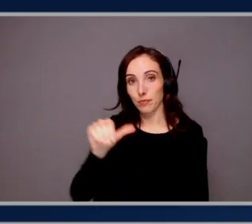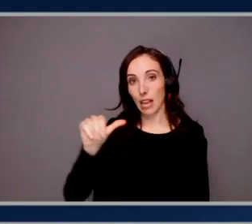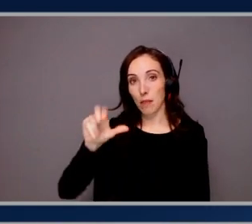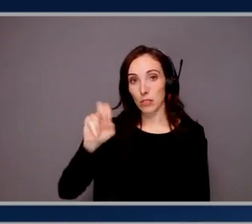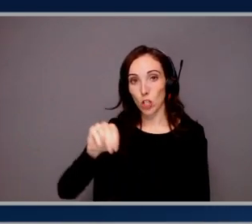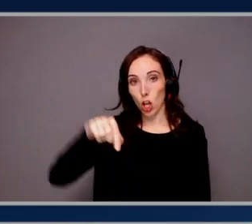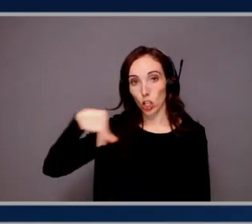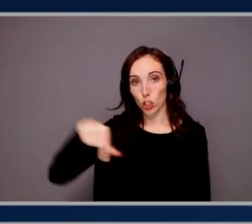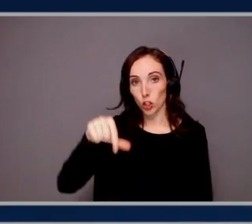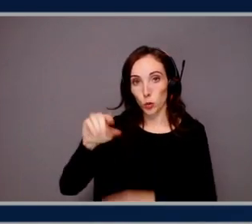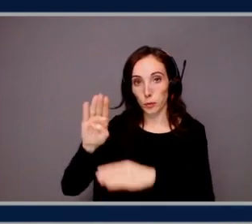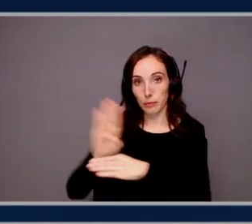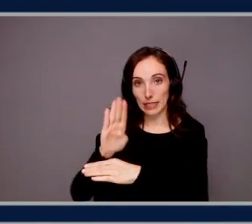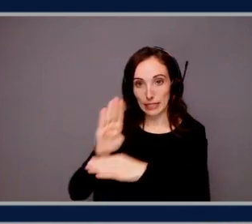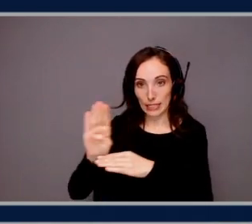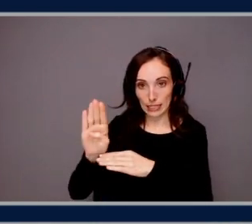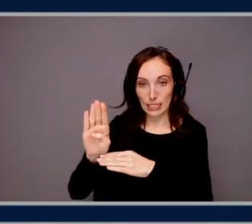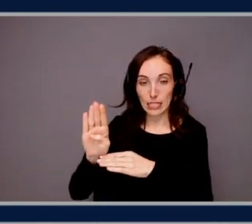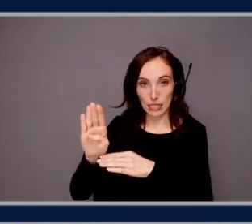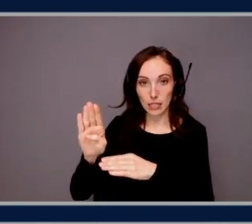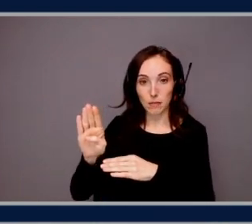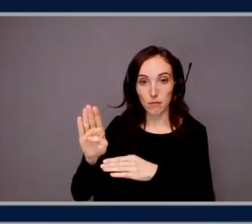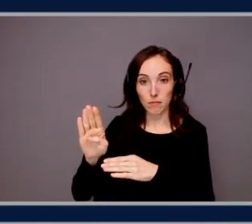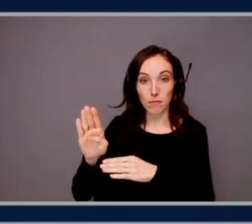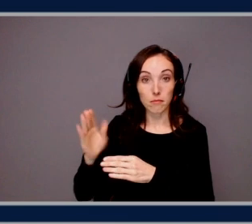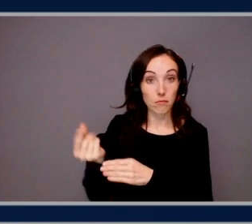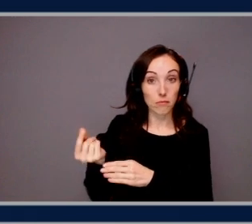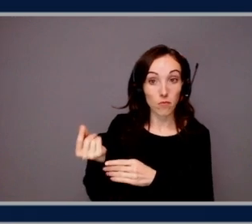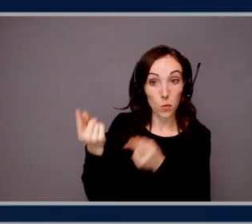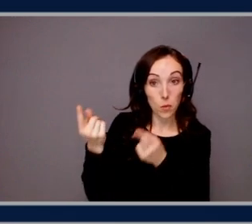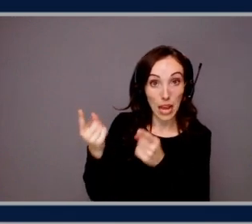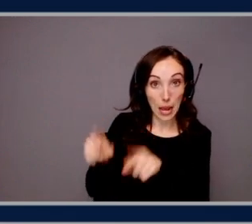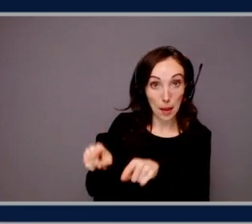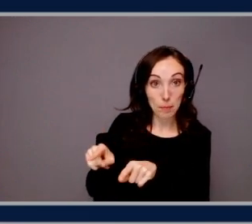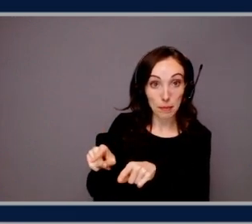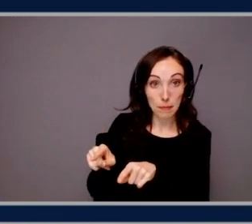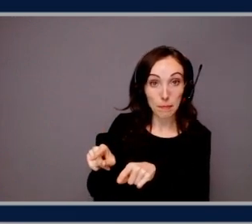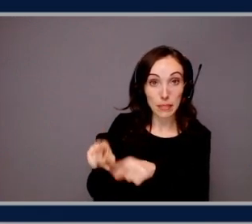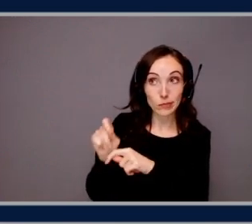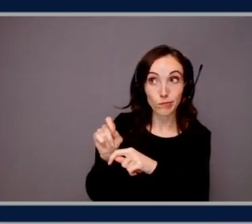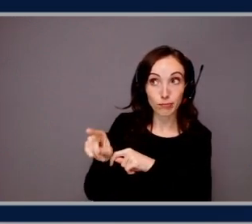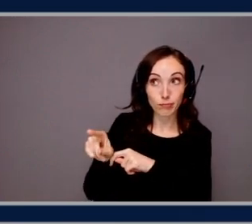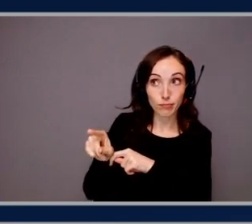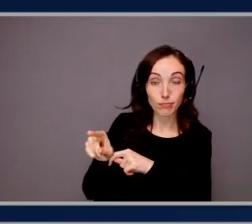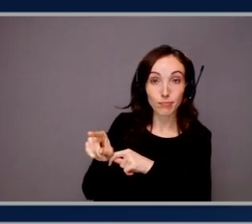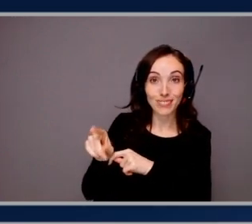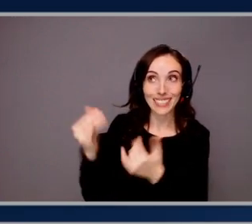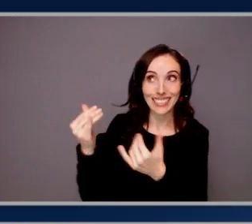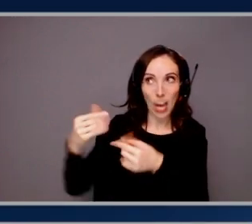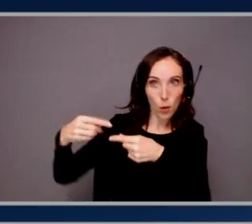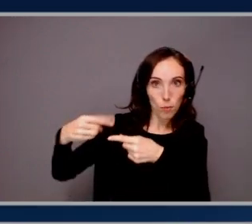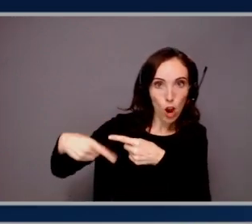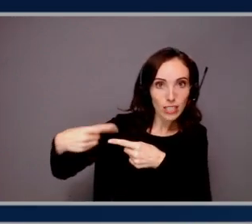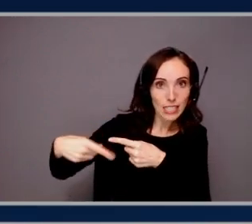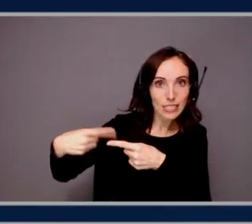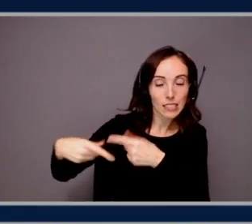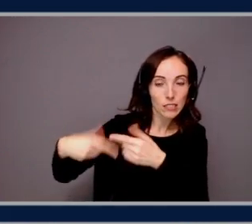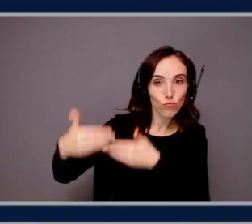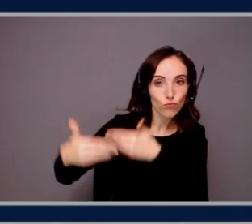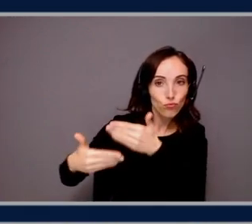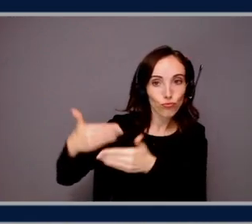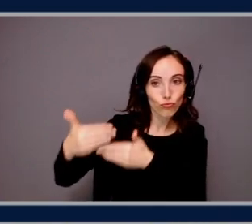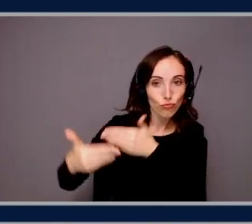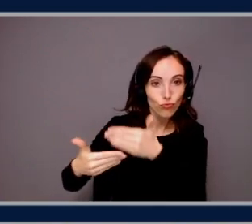Business. And what happens is it's processing.